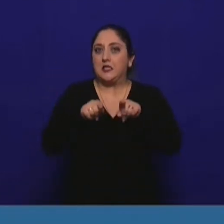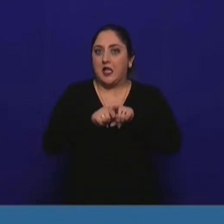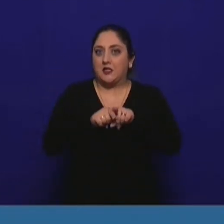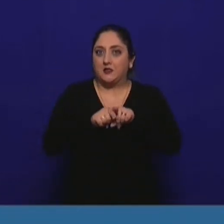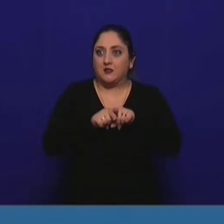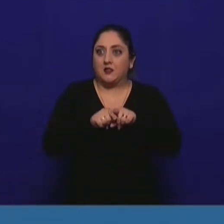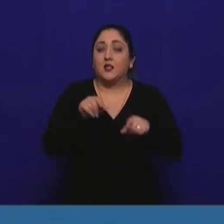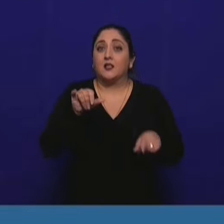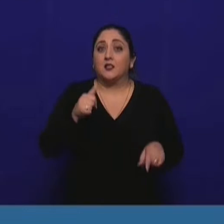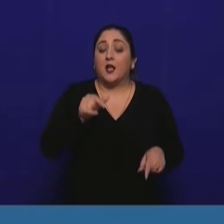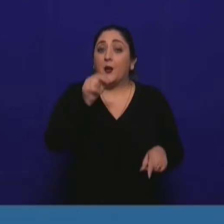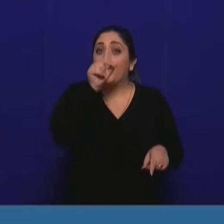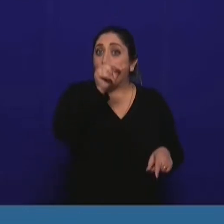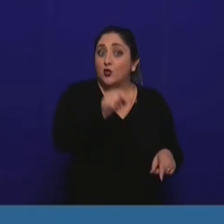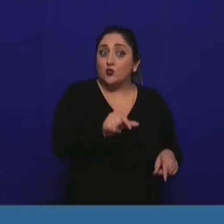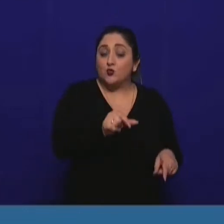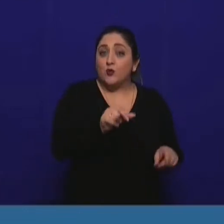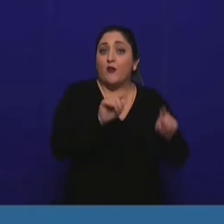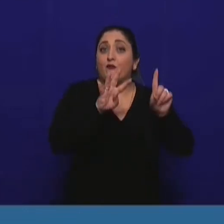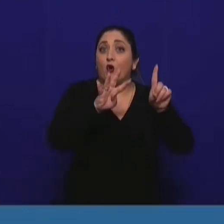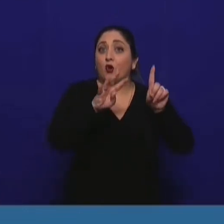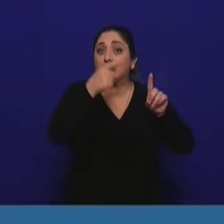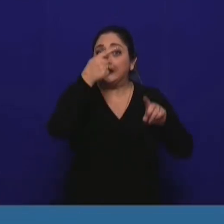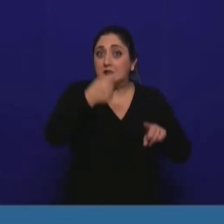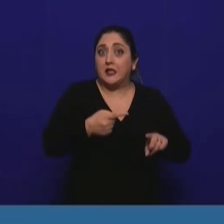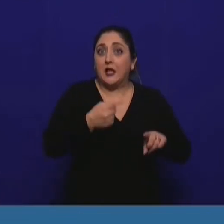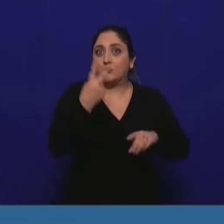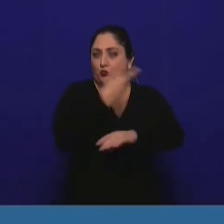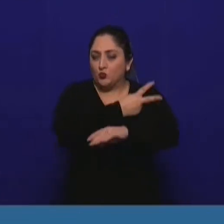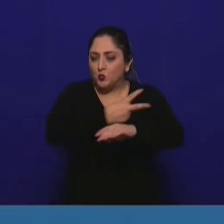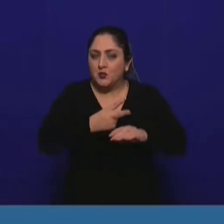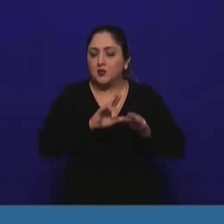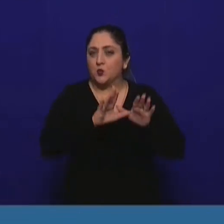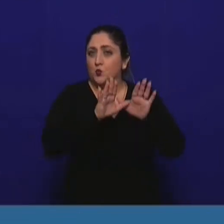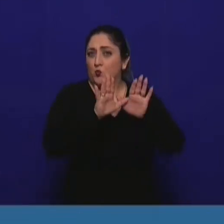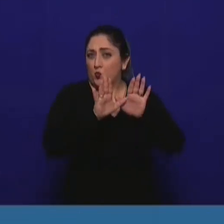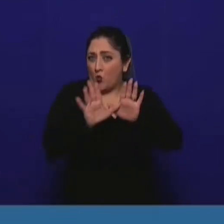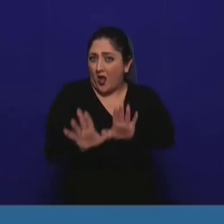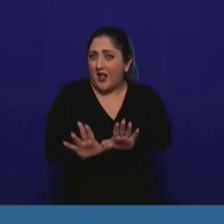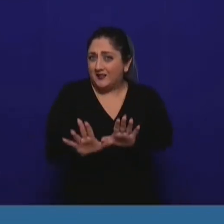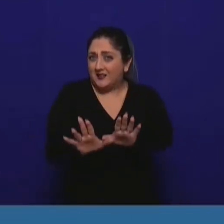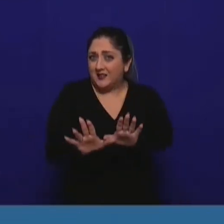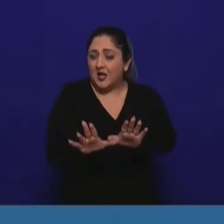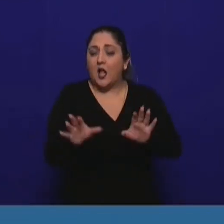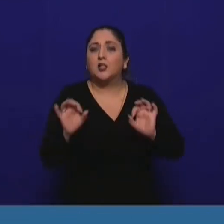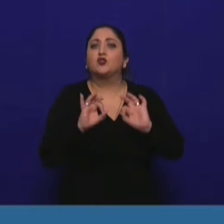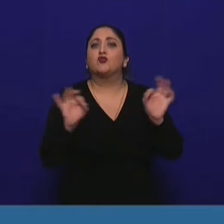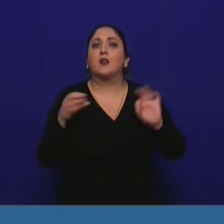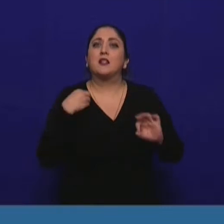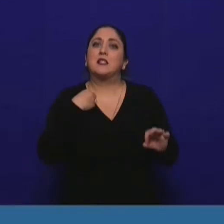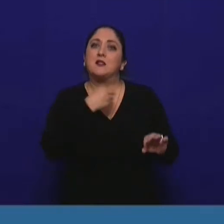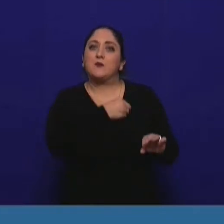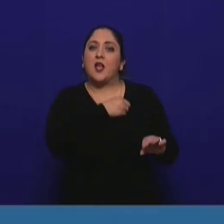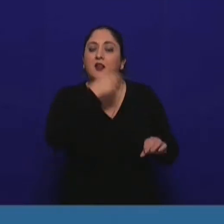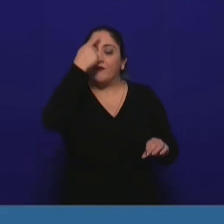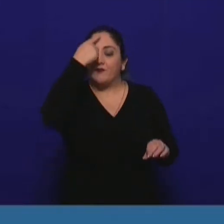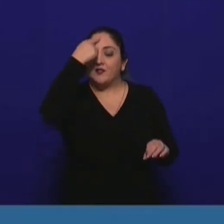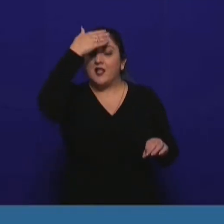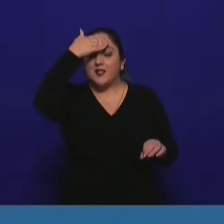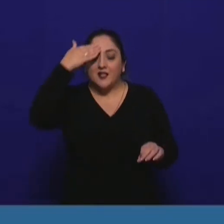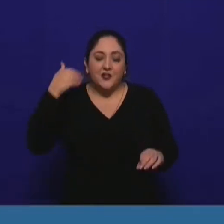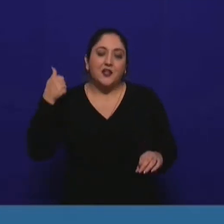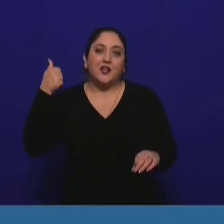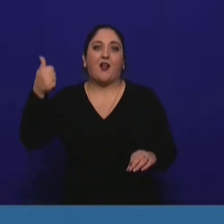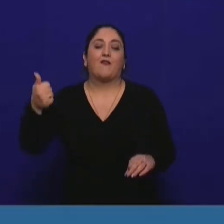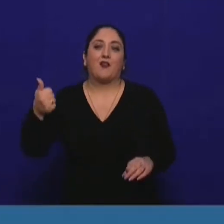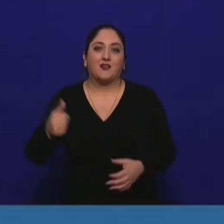darba dan persuna għamel 14 il-ġurnata u hemmhekk il-persuna mhuwiex qiegħed l-isptar, aħna hemmhekk ikun nistgħu jiġu considered bħala